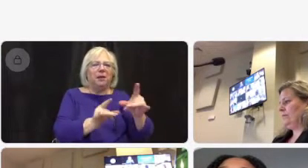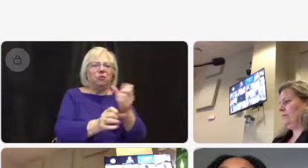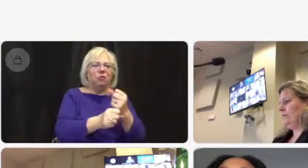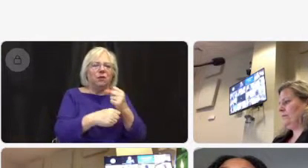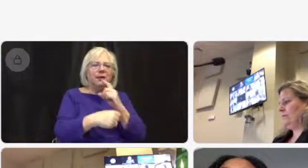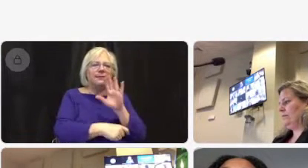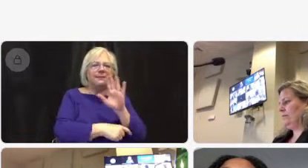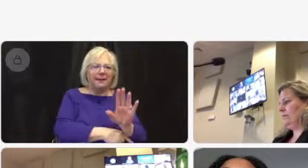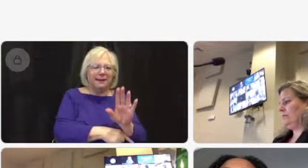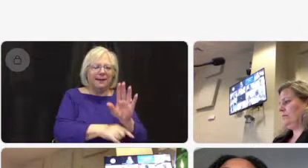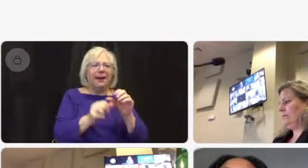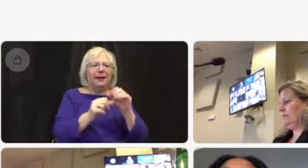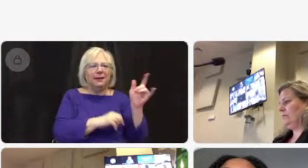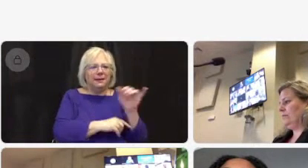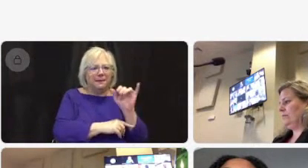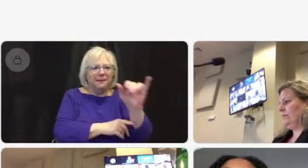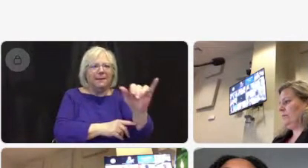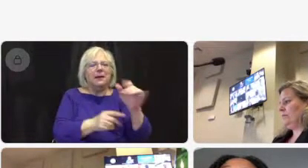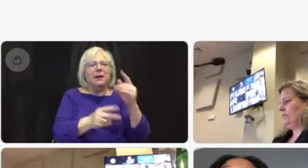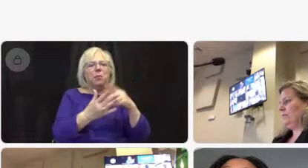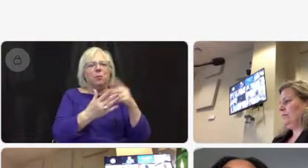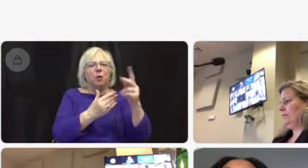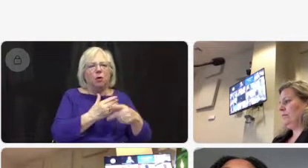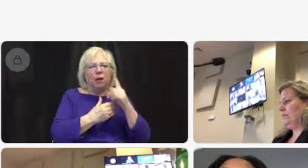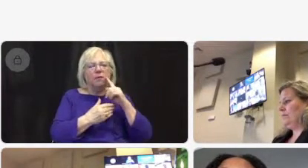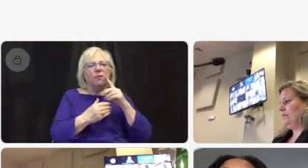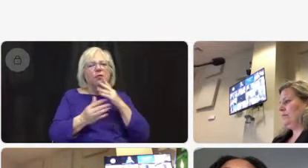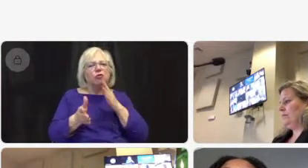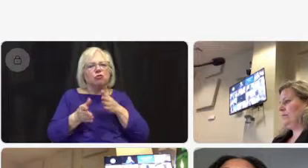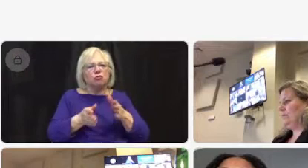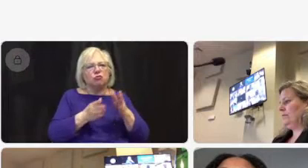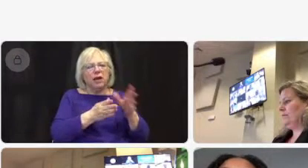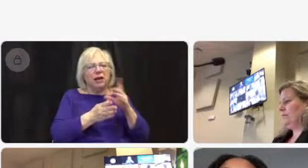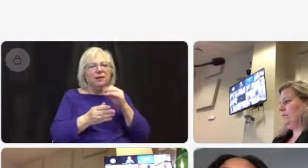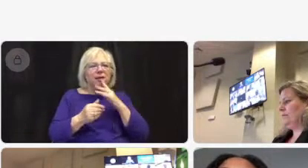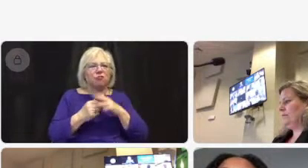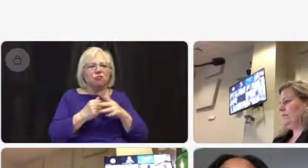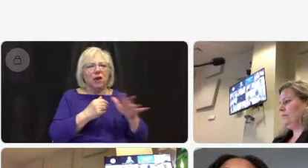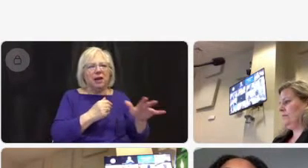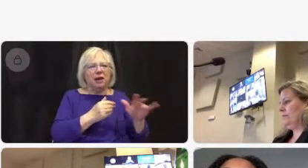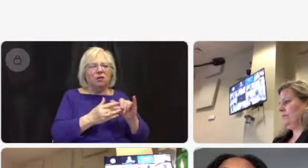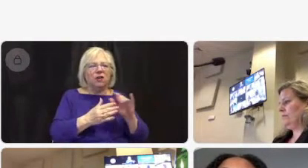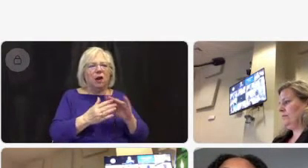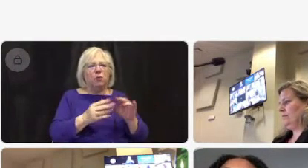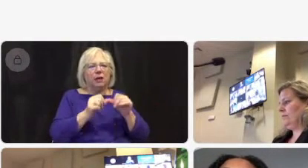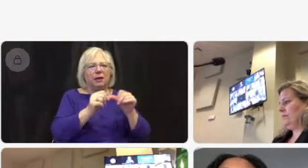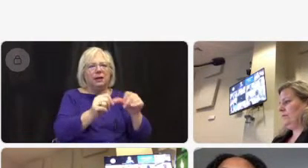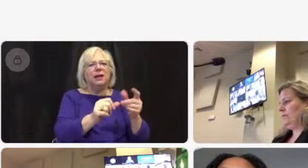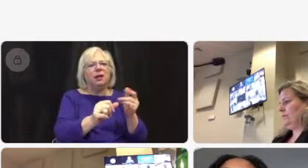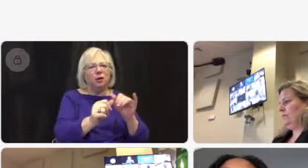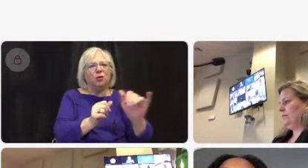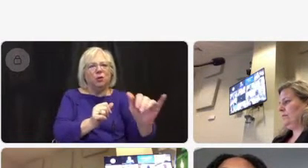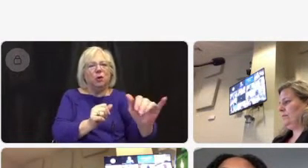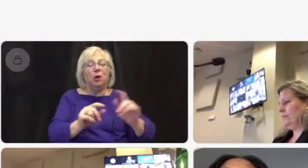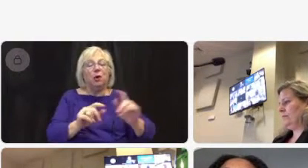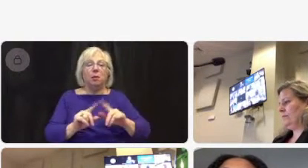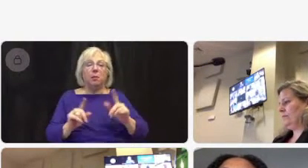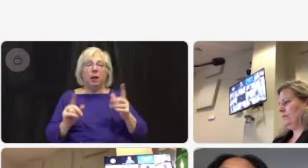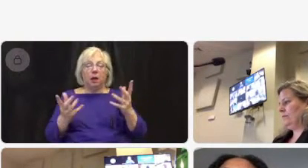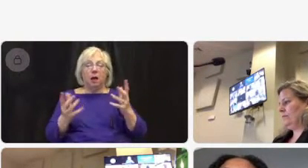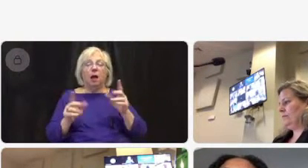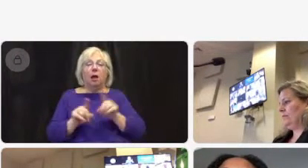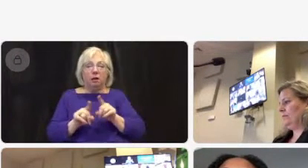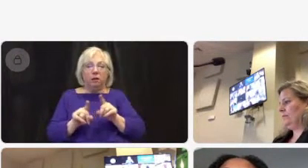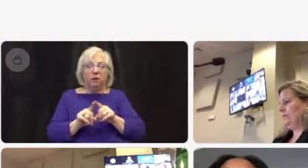program for streets and drainage projects that we have in perpetuity. But I also want to be very clear